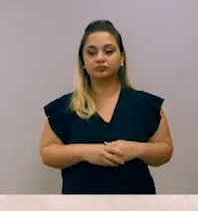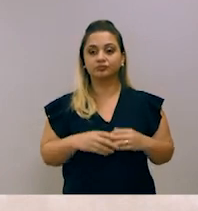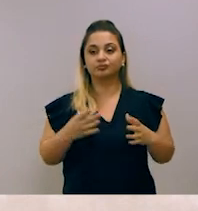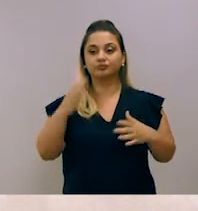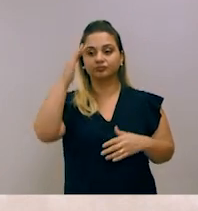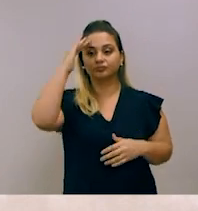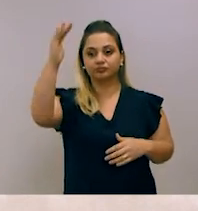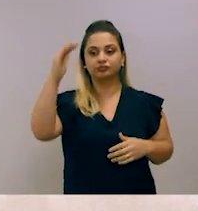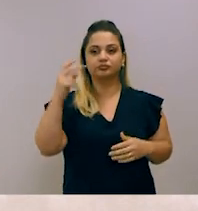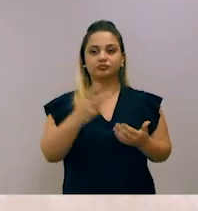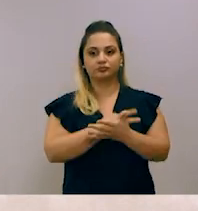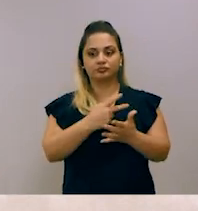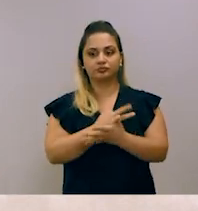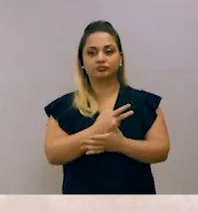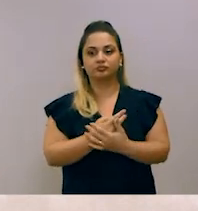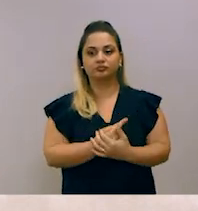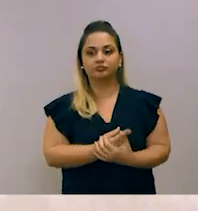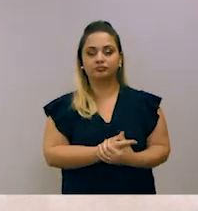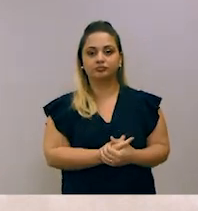The main errors were